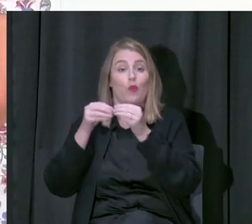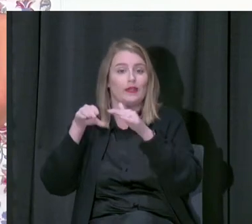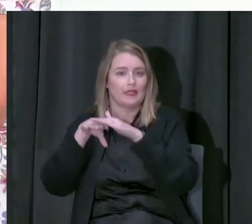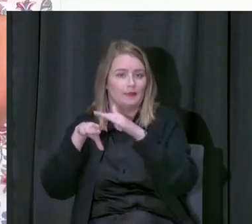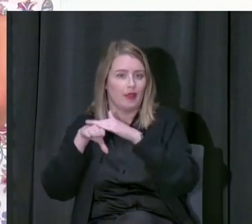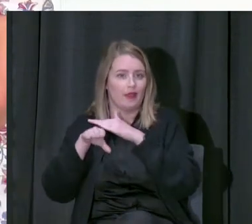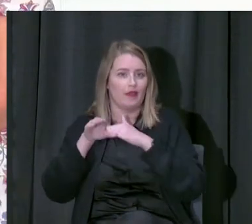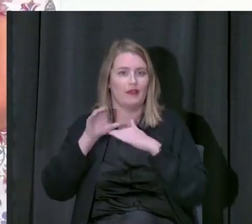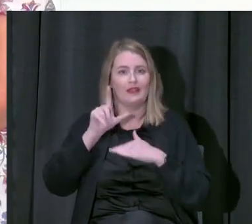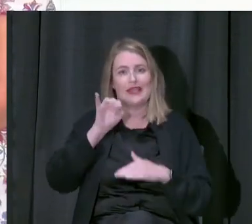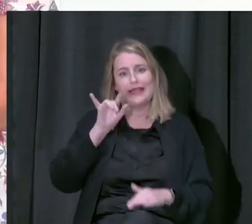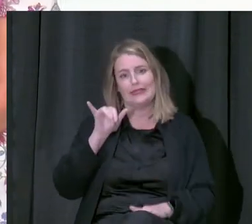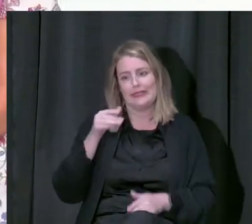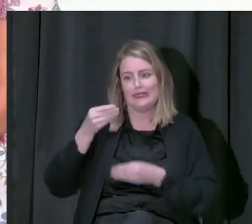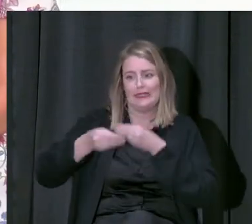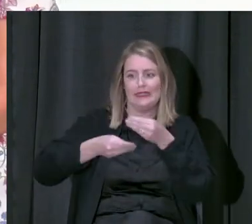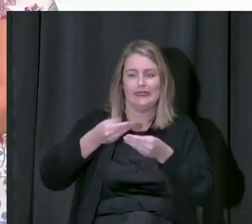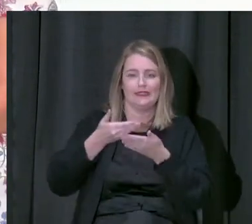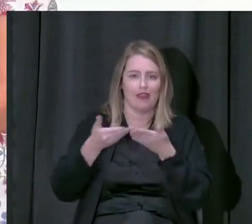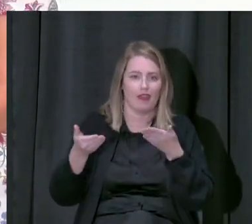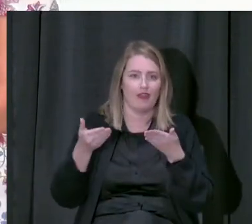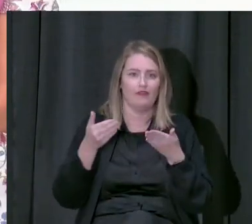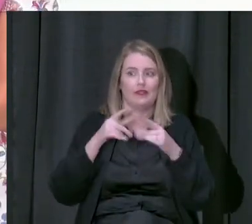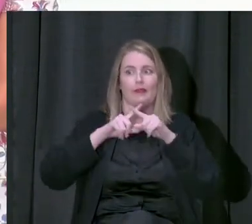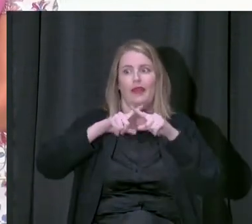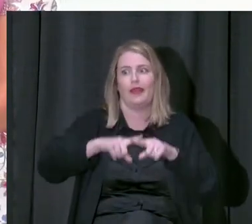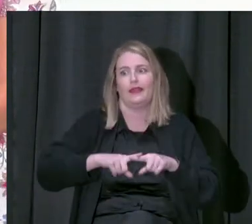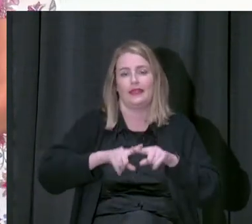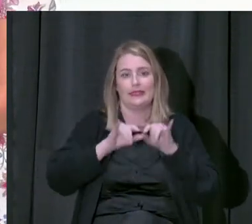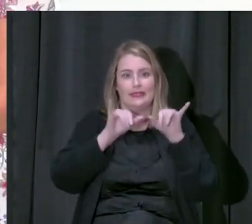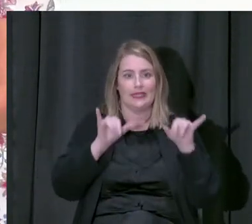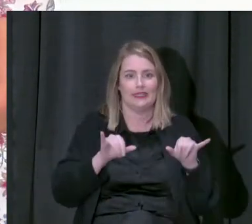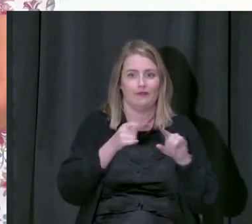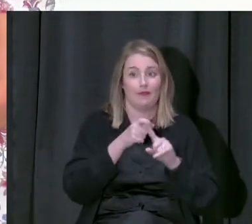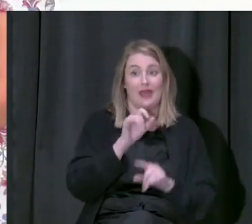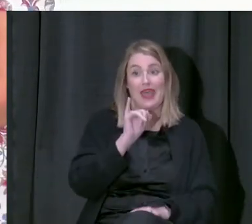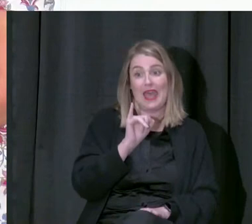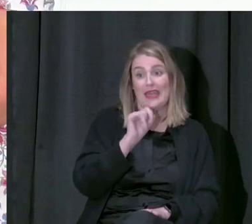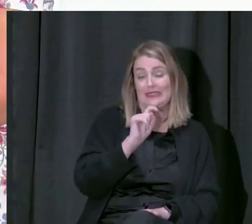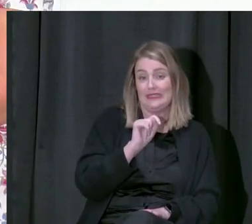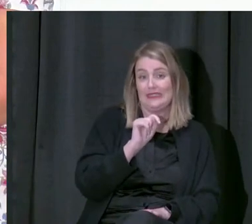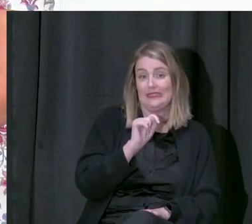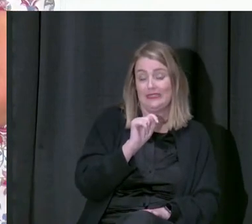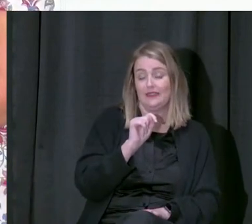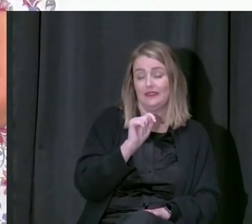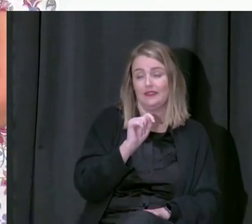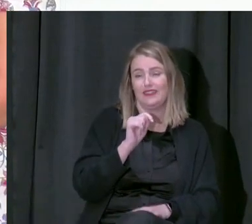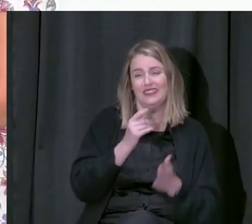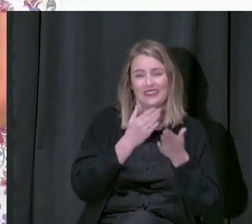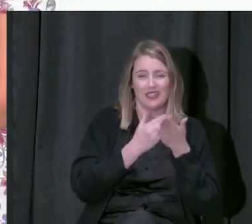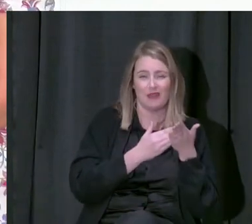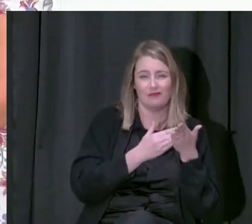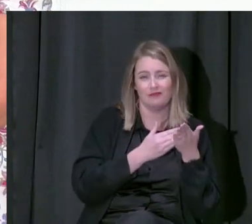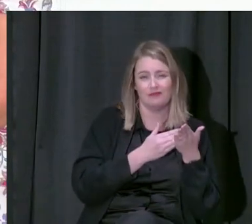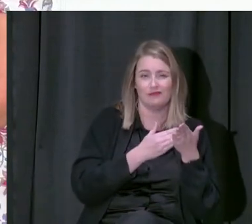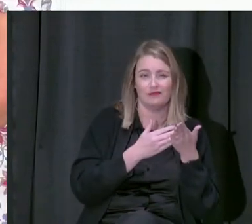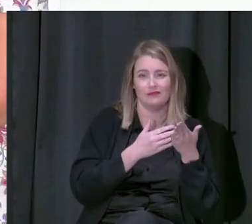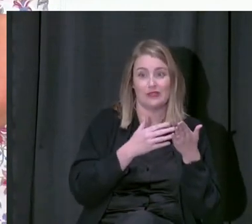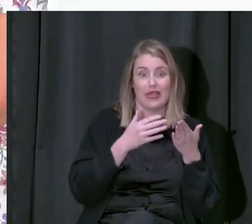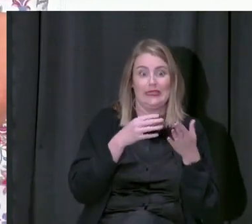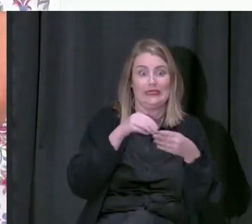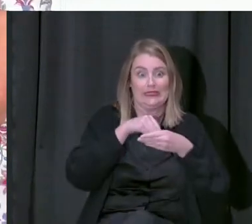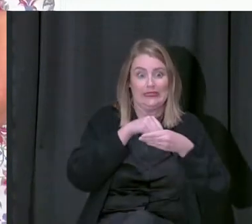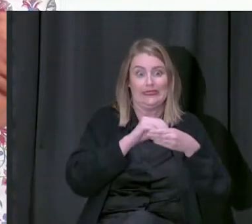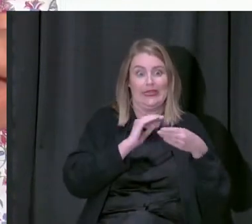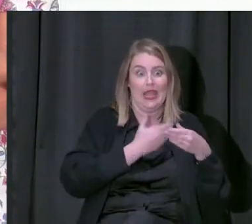There's a lot of legacy stuff. There's a lot of dependency on systems in the IT side, which are, you know, some of them are like even mainframe, you know,